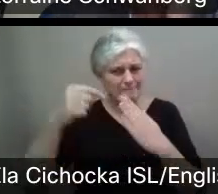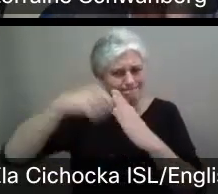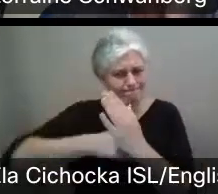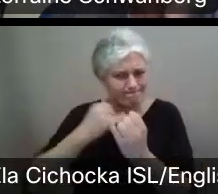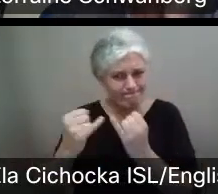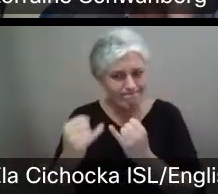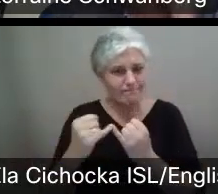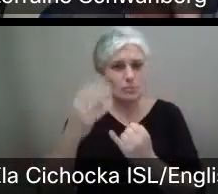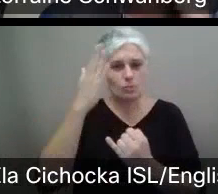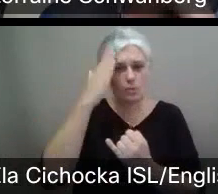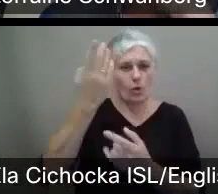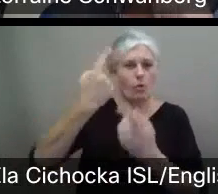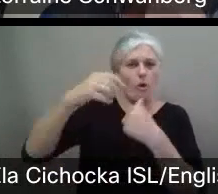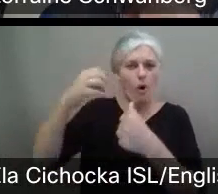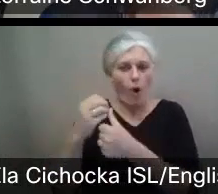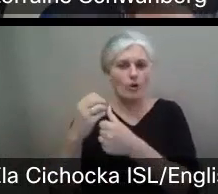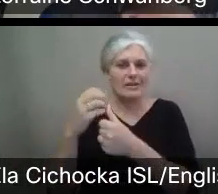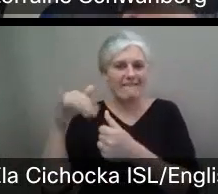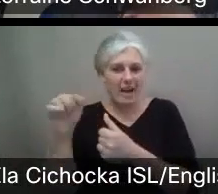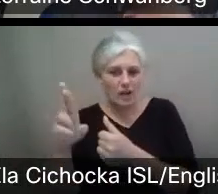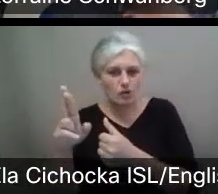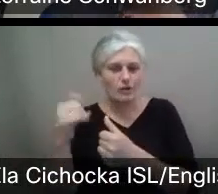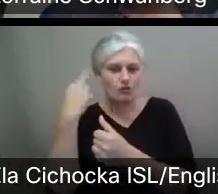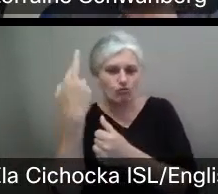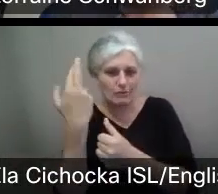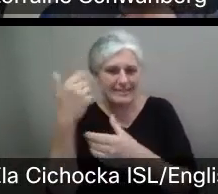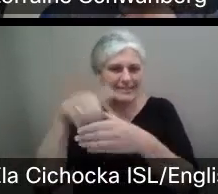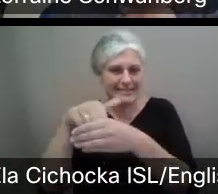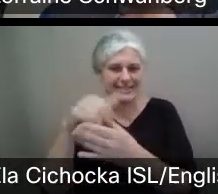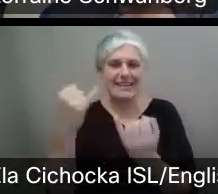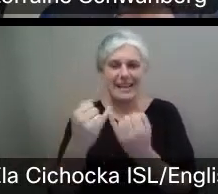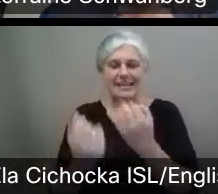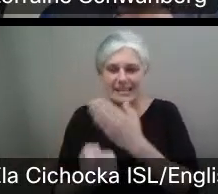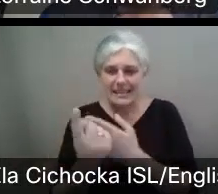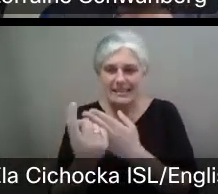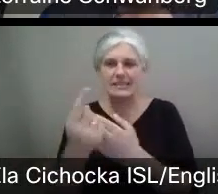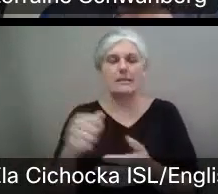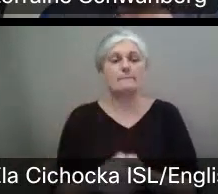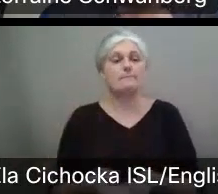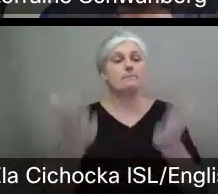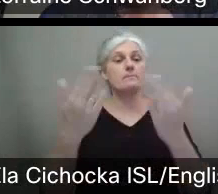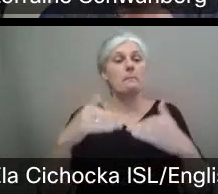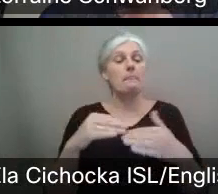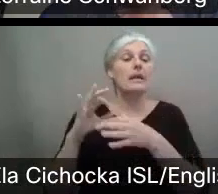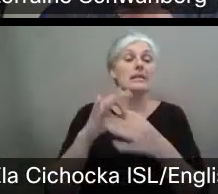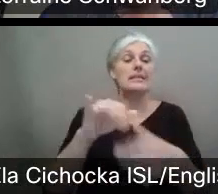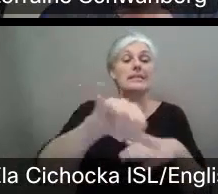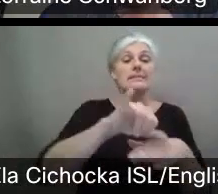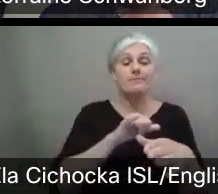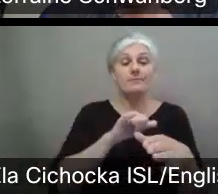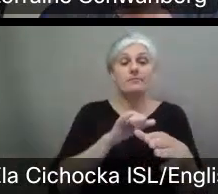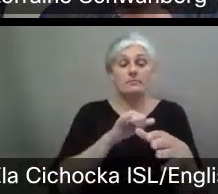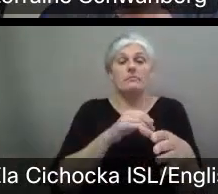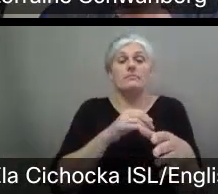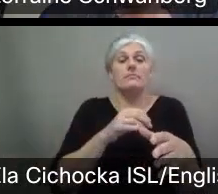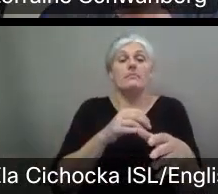underlying contributory factors and get the learning from any such incidents. So the next one relates to surgery performed on the wrong